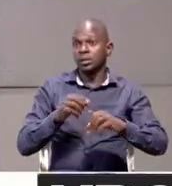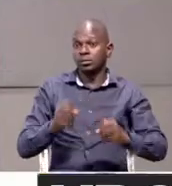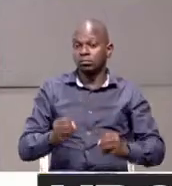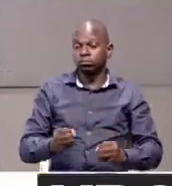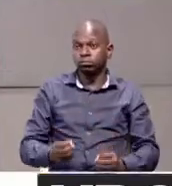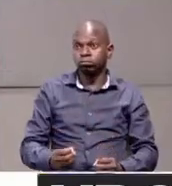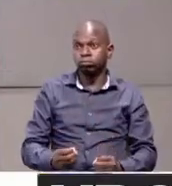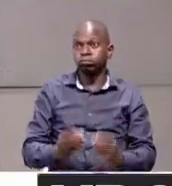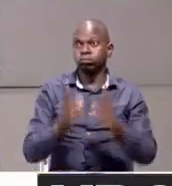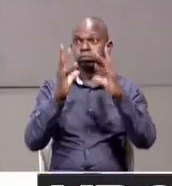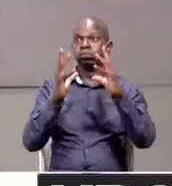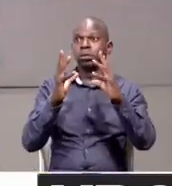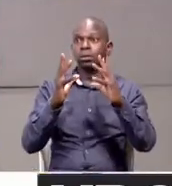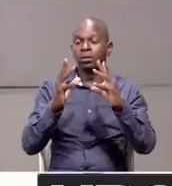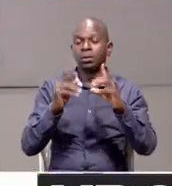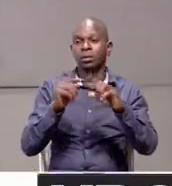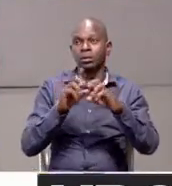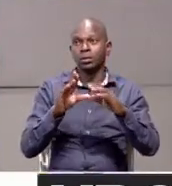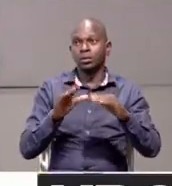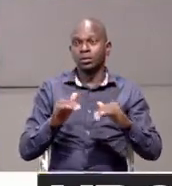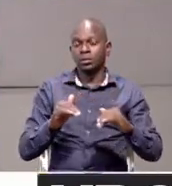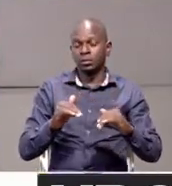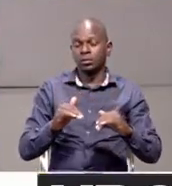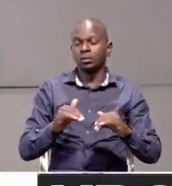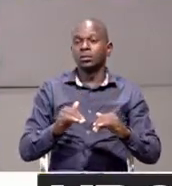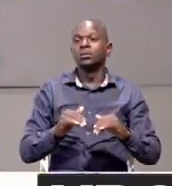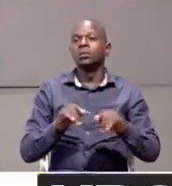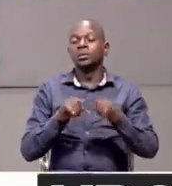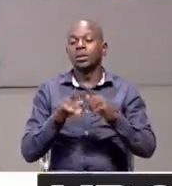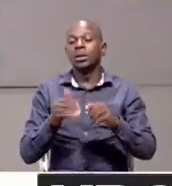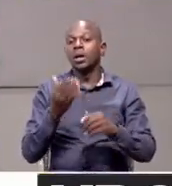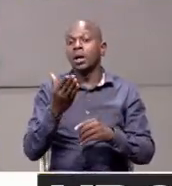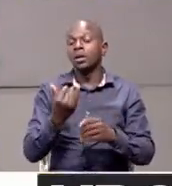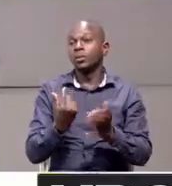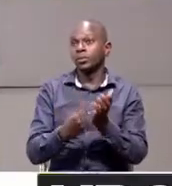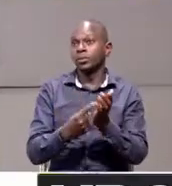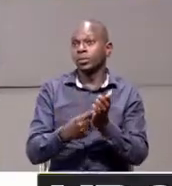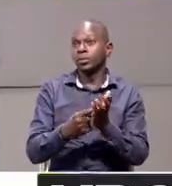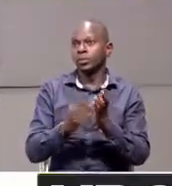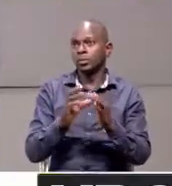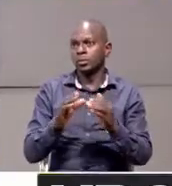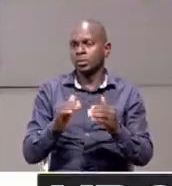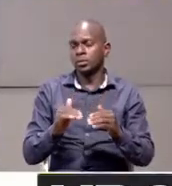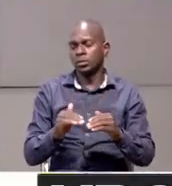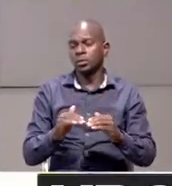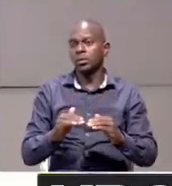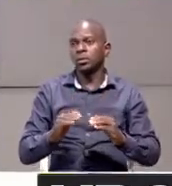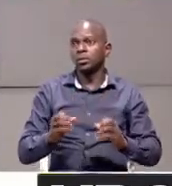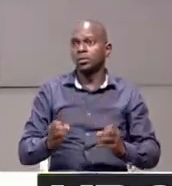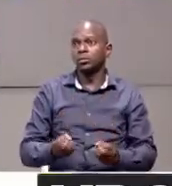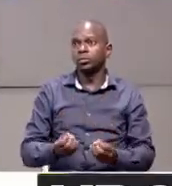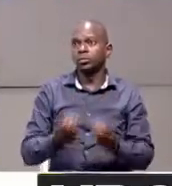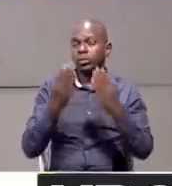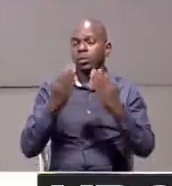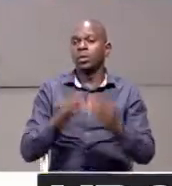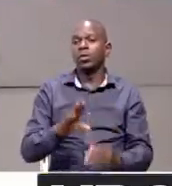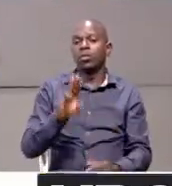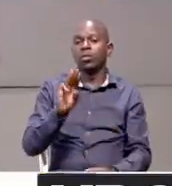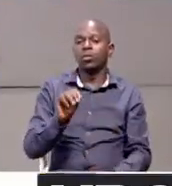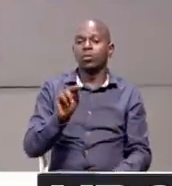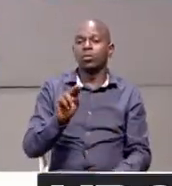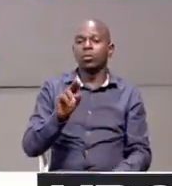occur, especially those places with dormant volcanoes in Uganda. In Uganda, we have a dormant volcano called Mount Mufumbiro,